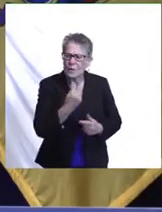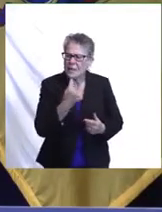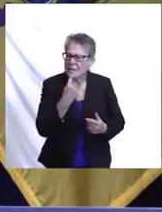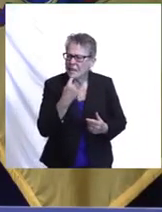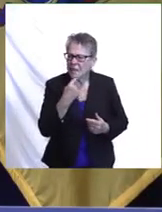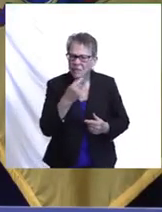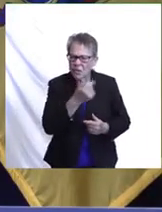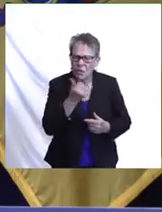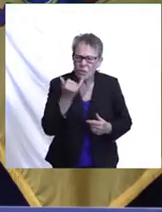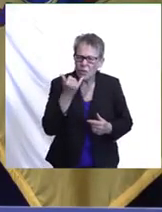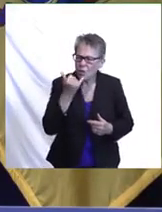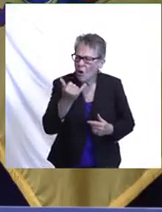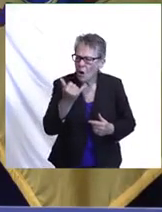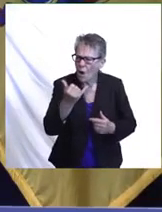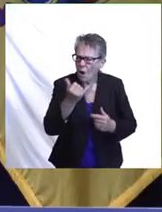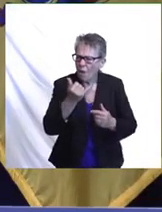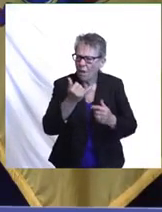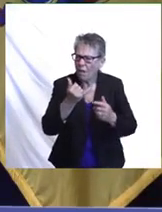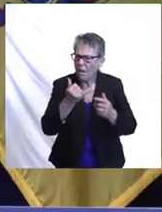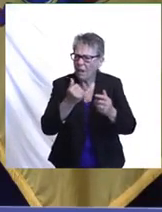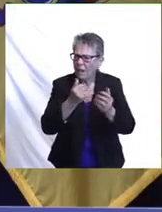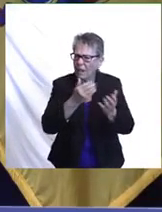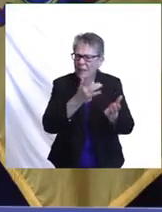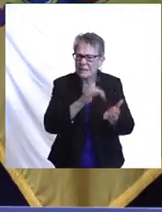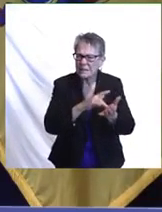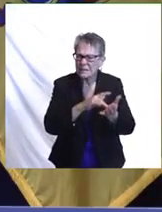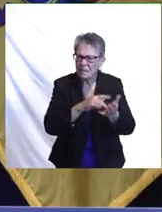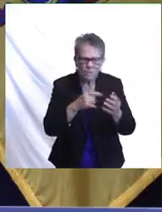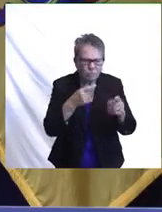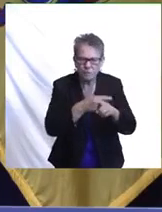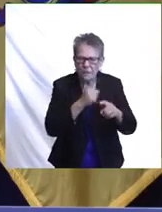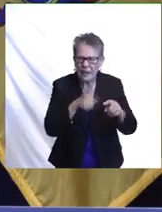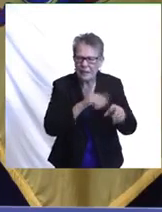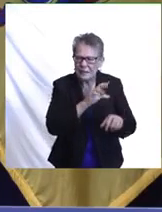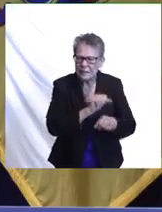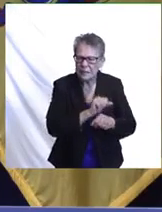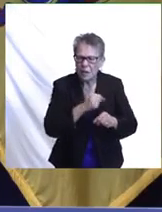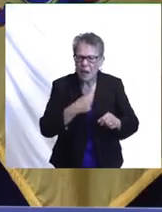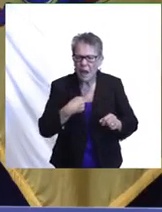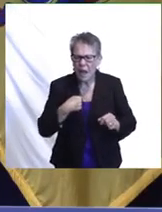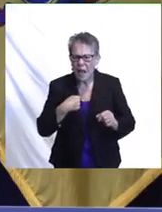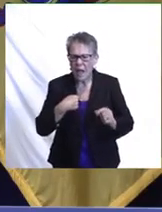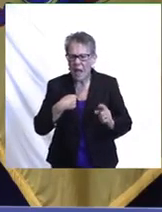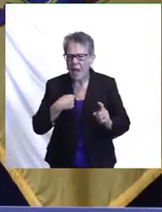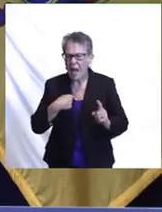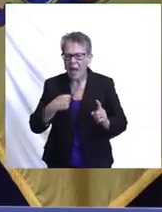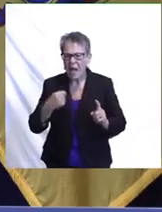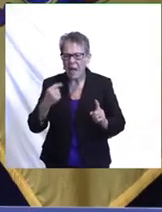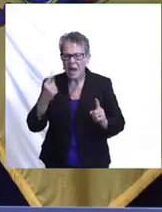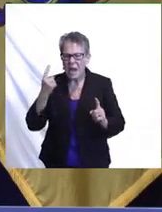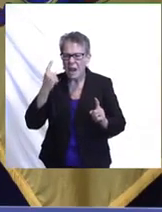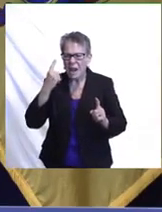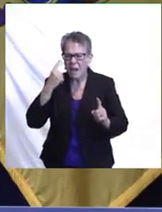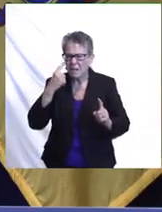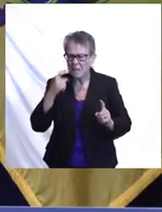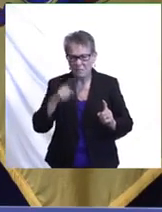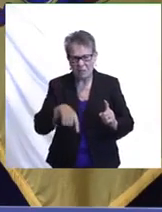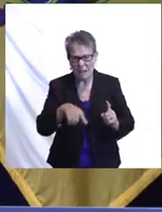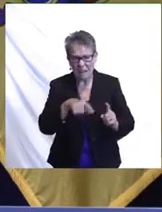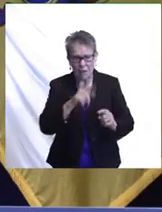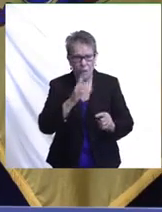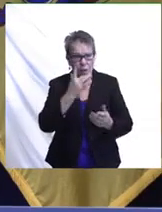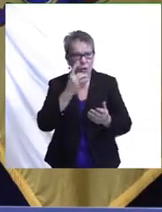earlier today in our pre-call, you're still getting about 15,000 calls a day? Yes. And that just to give you a sense of the volume continues to